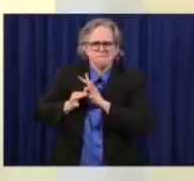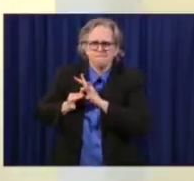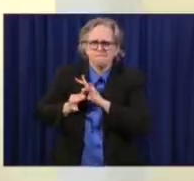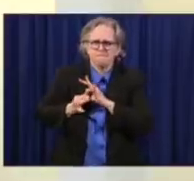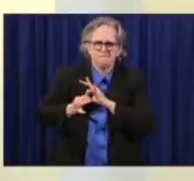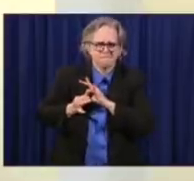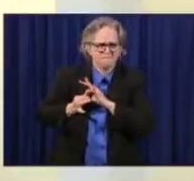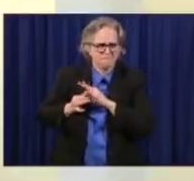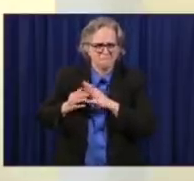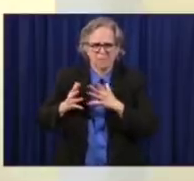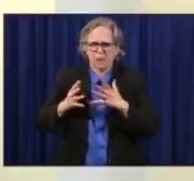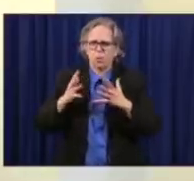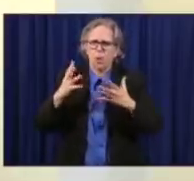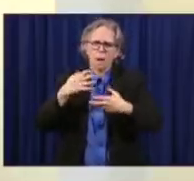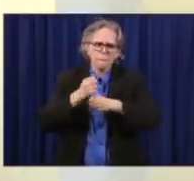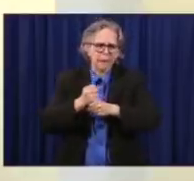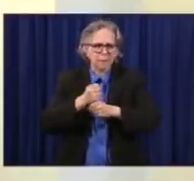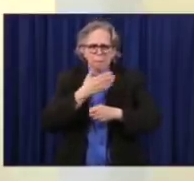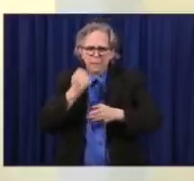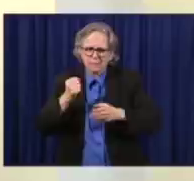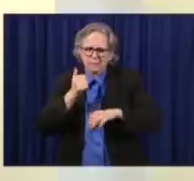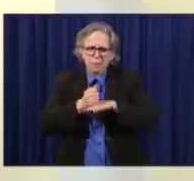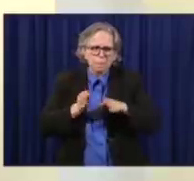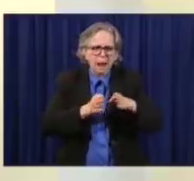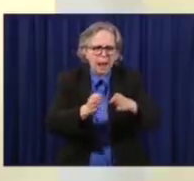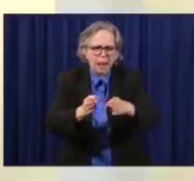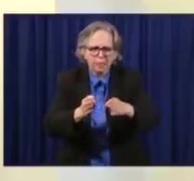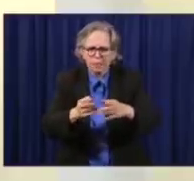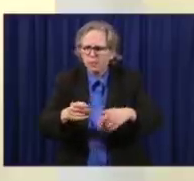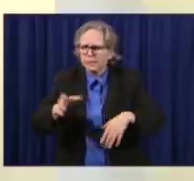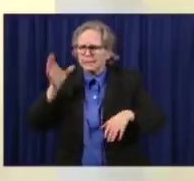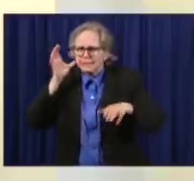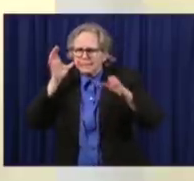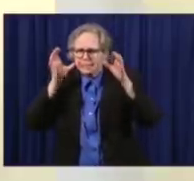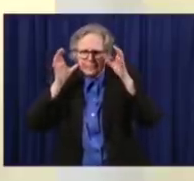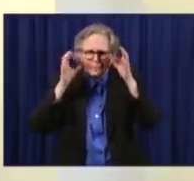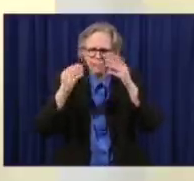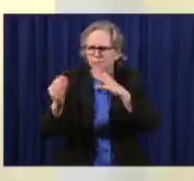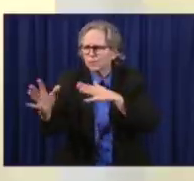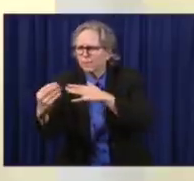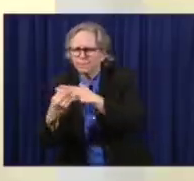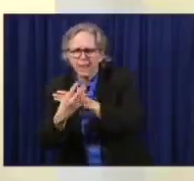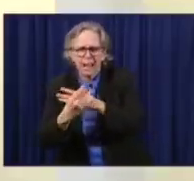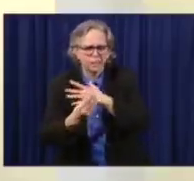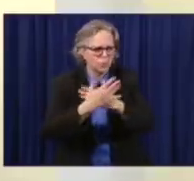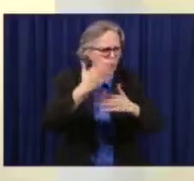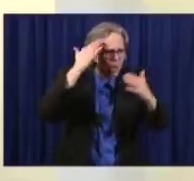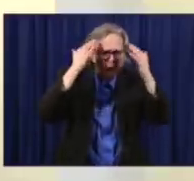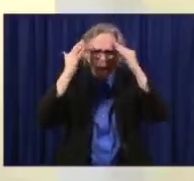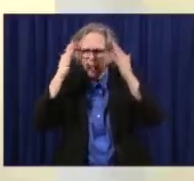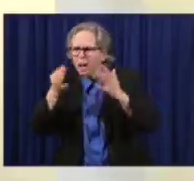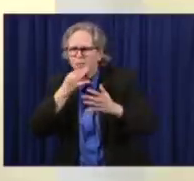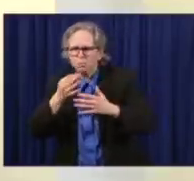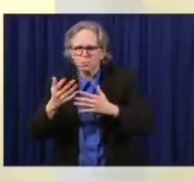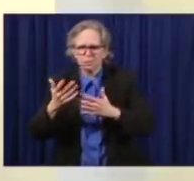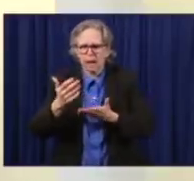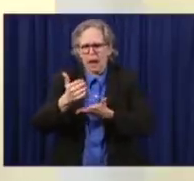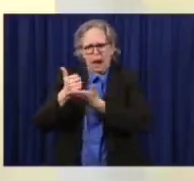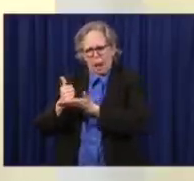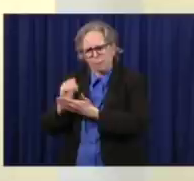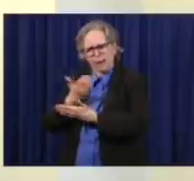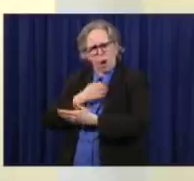making the best path forward and trying to get the best advice and best knowledge for our governor to make the decisions he